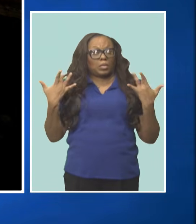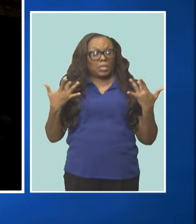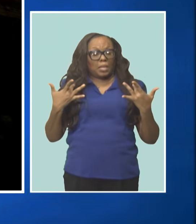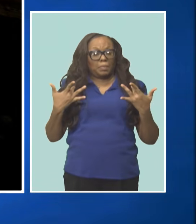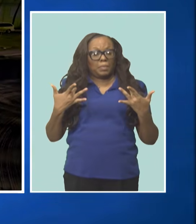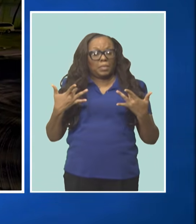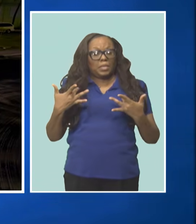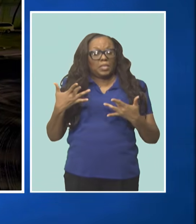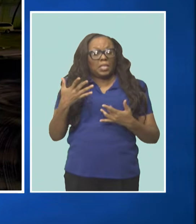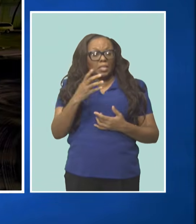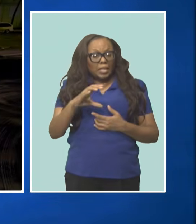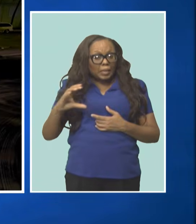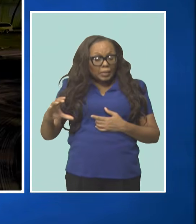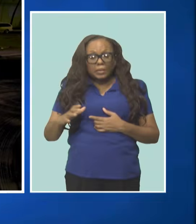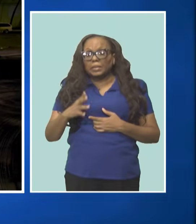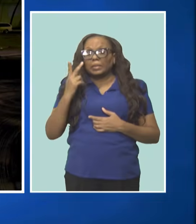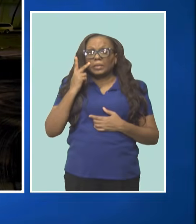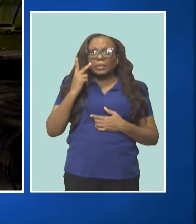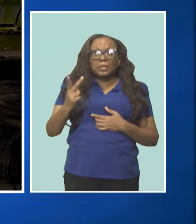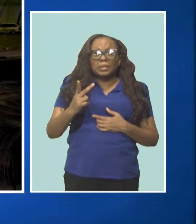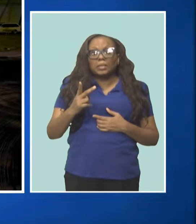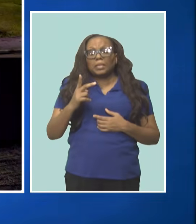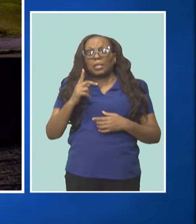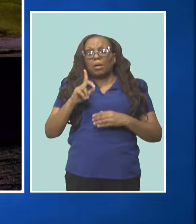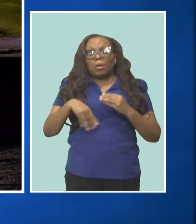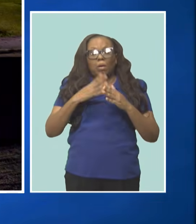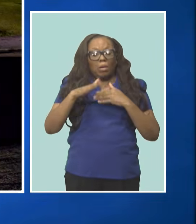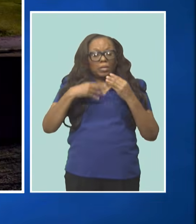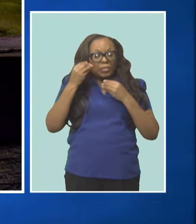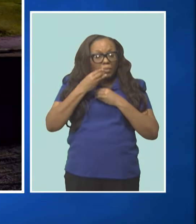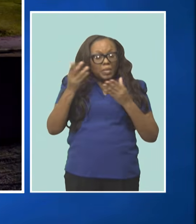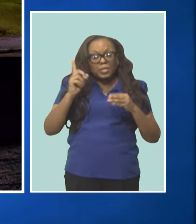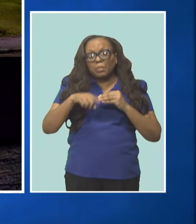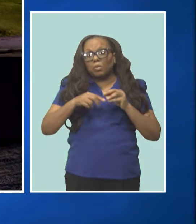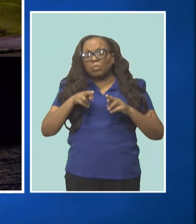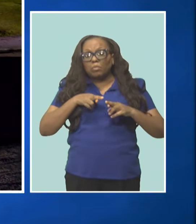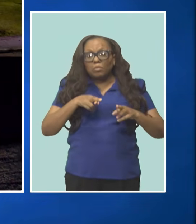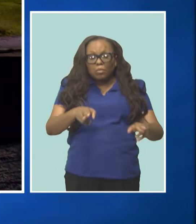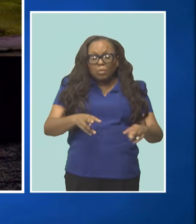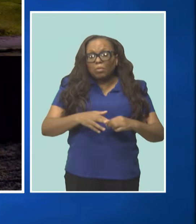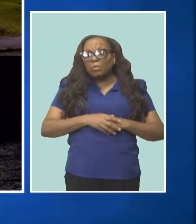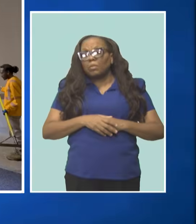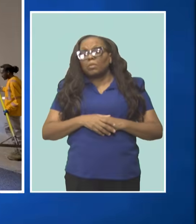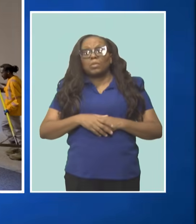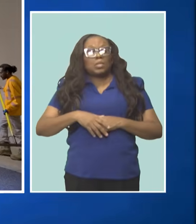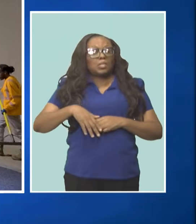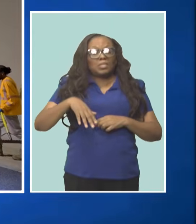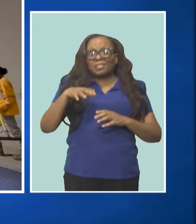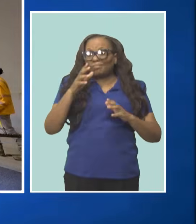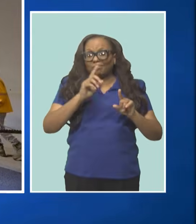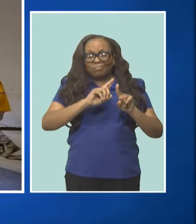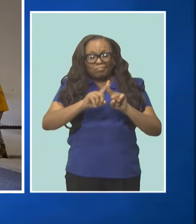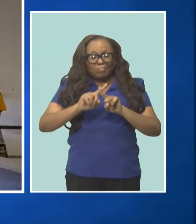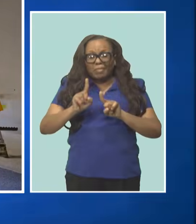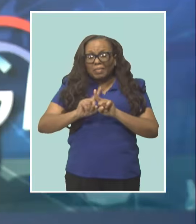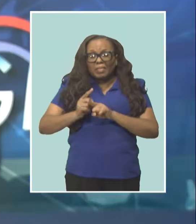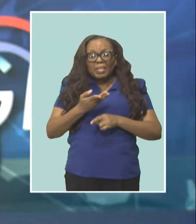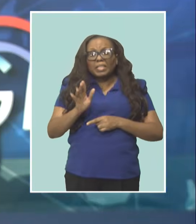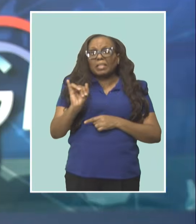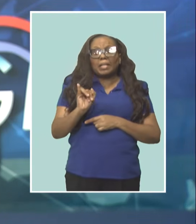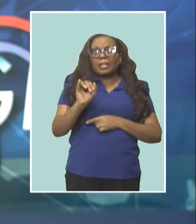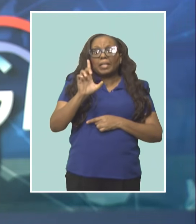informed about roadworks, vehicle licensing, and drainage projects in the country. Akeem Klinkett, CBC